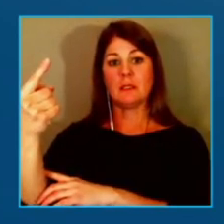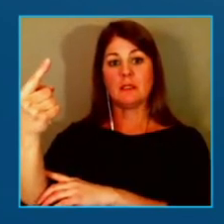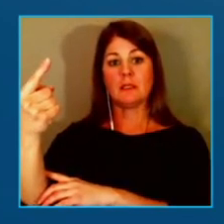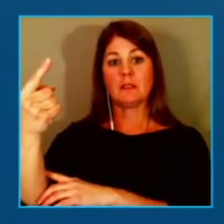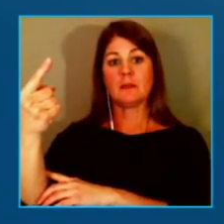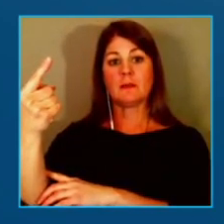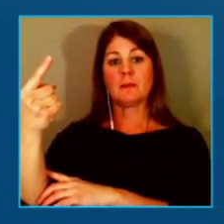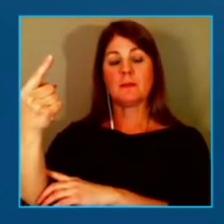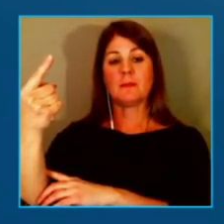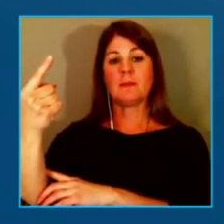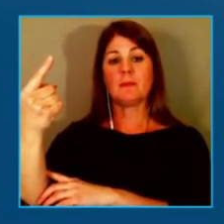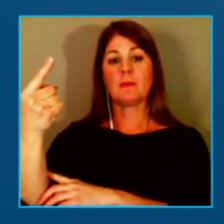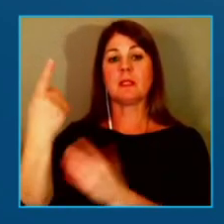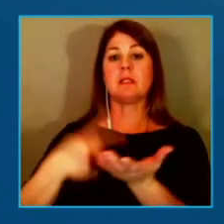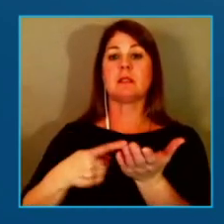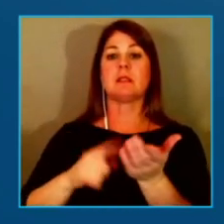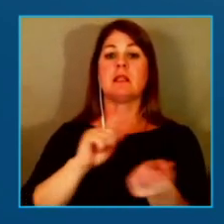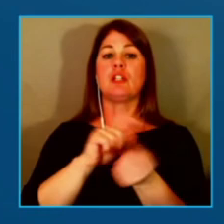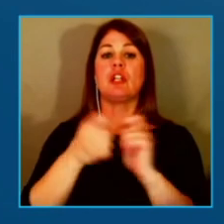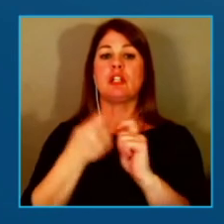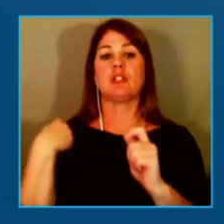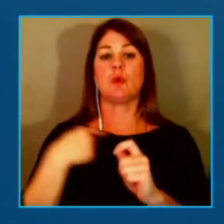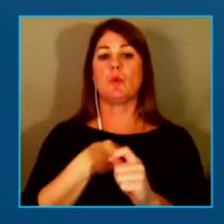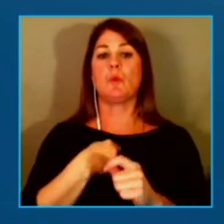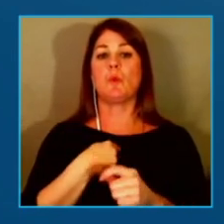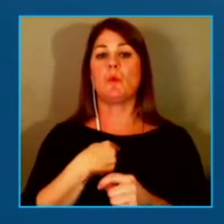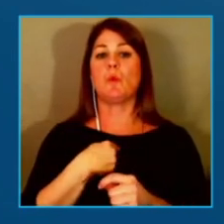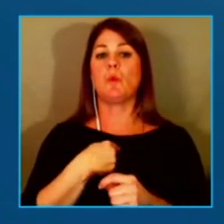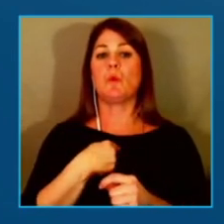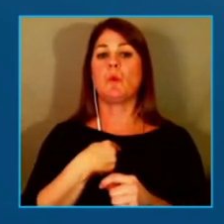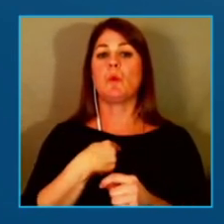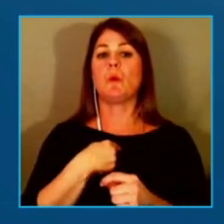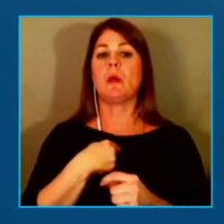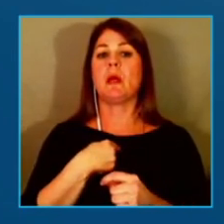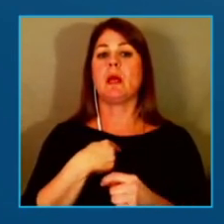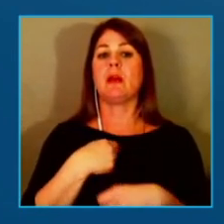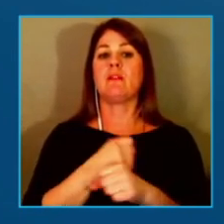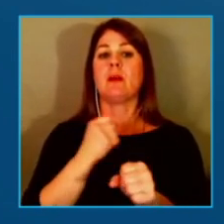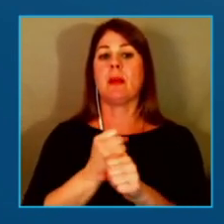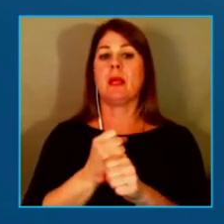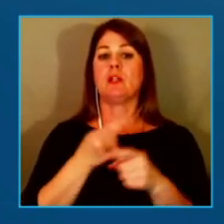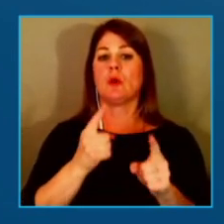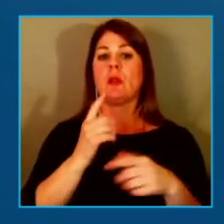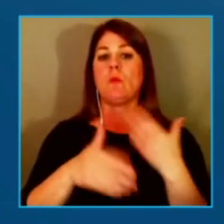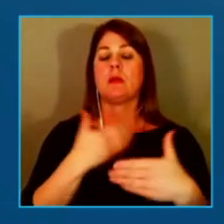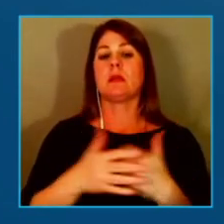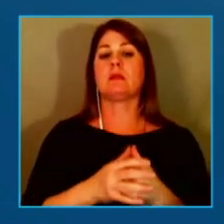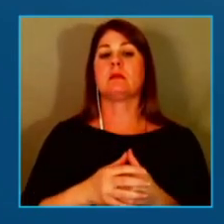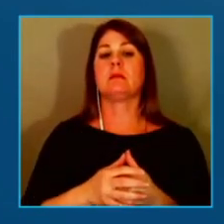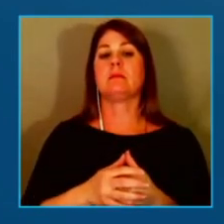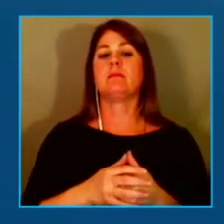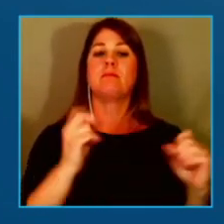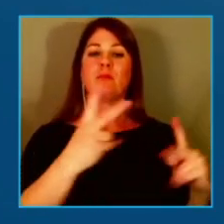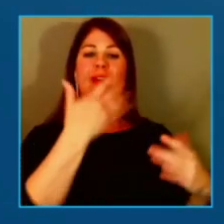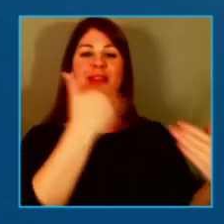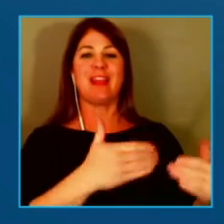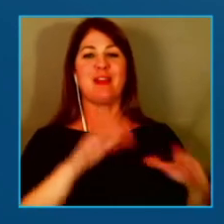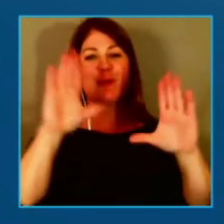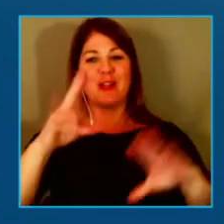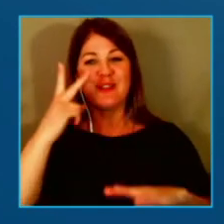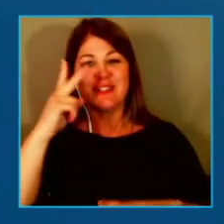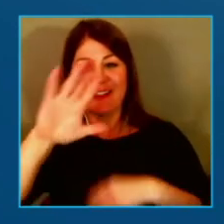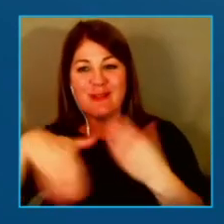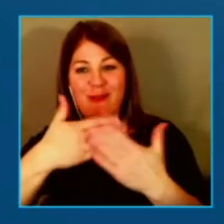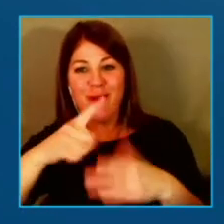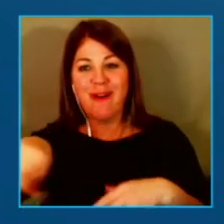we made, that we engaged in during this process. Frank? Yes, thank you. Great to see everybody.